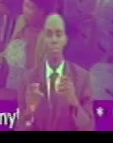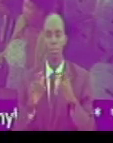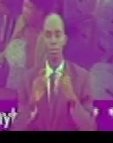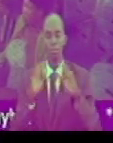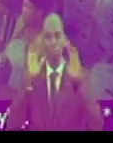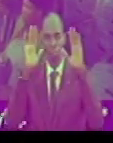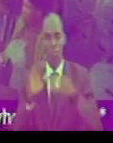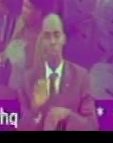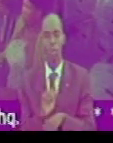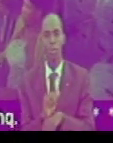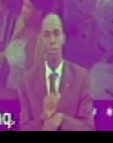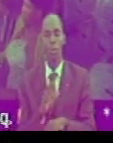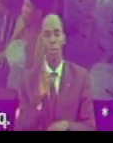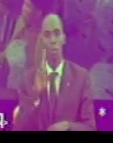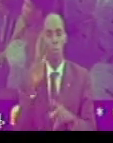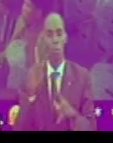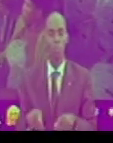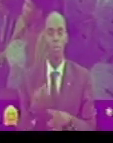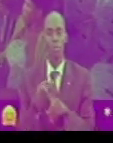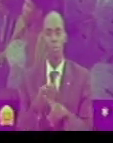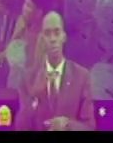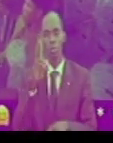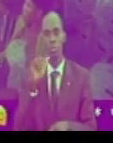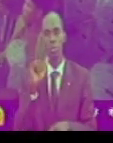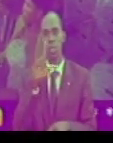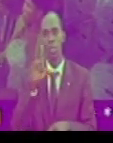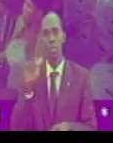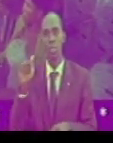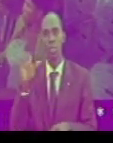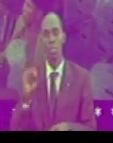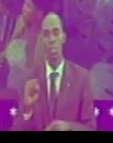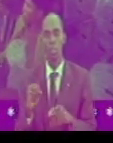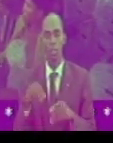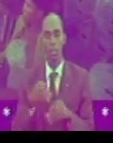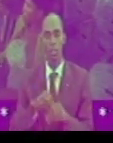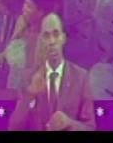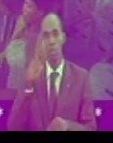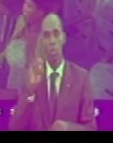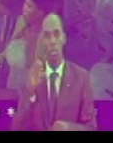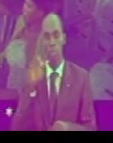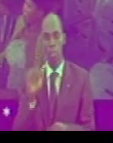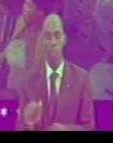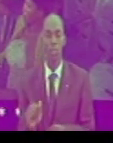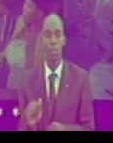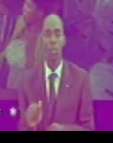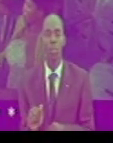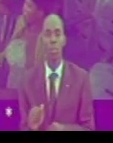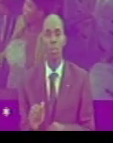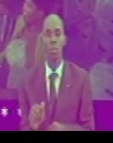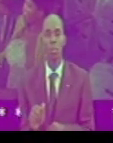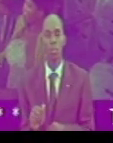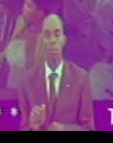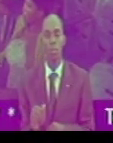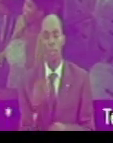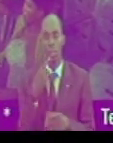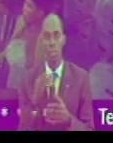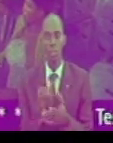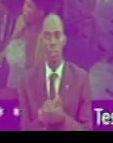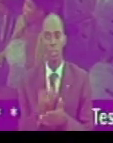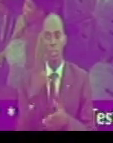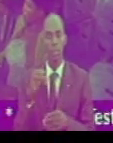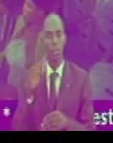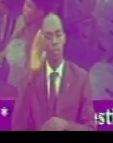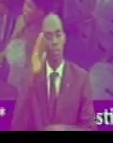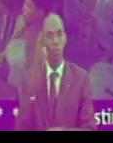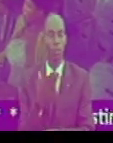back in Nigeria. And according to him, his son has been having these respiratory difficulties for some time now. In fact, whenever